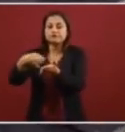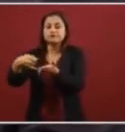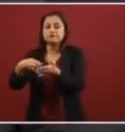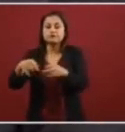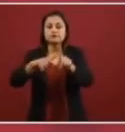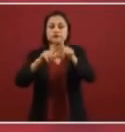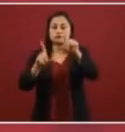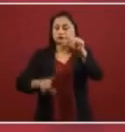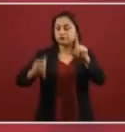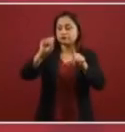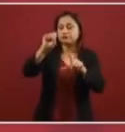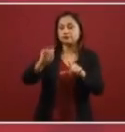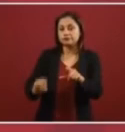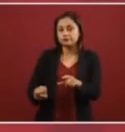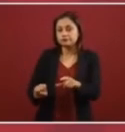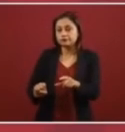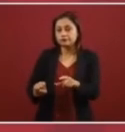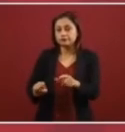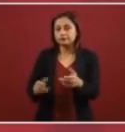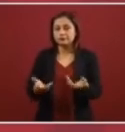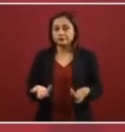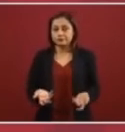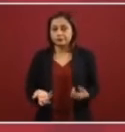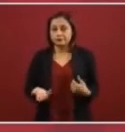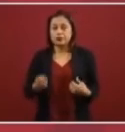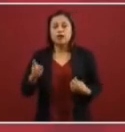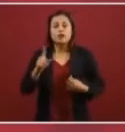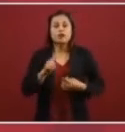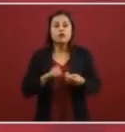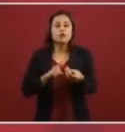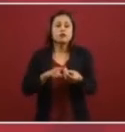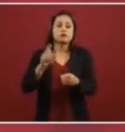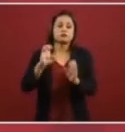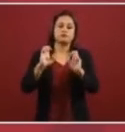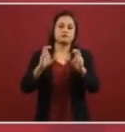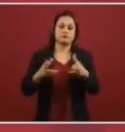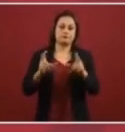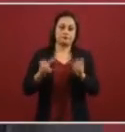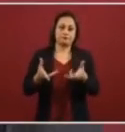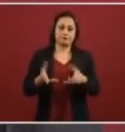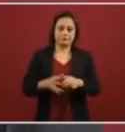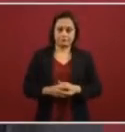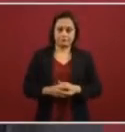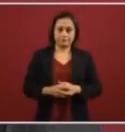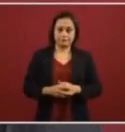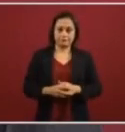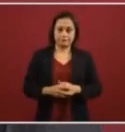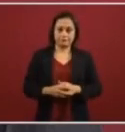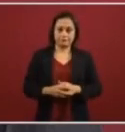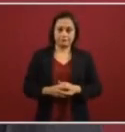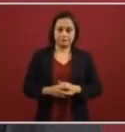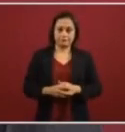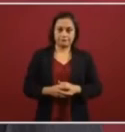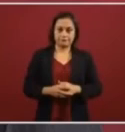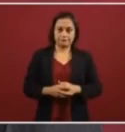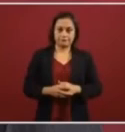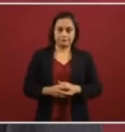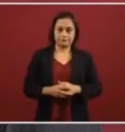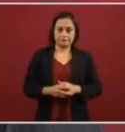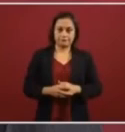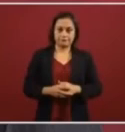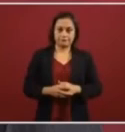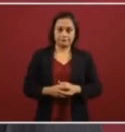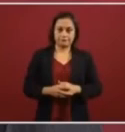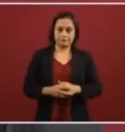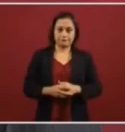sureste, for the south, nada más en Chiapas, not just in Chiapas. Now there was also something that the